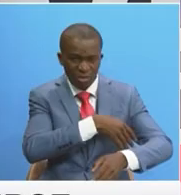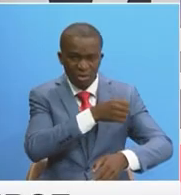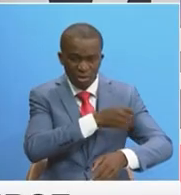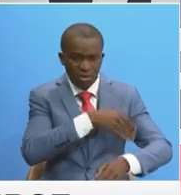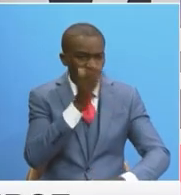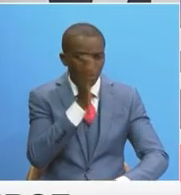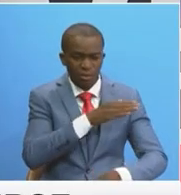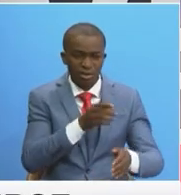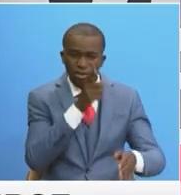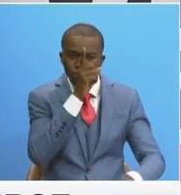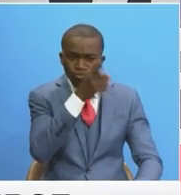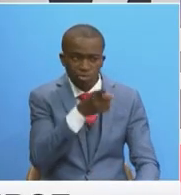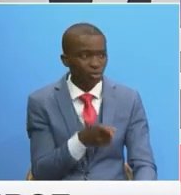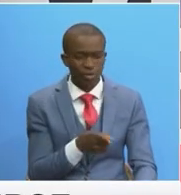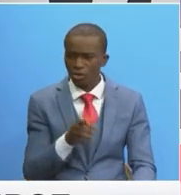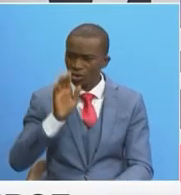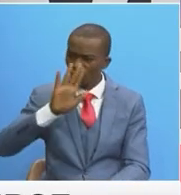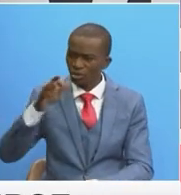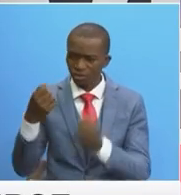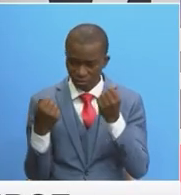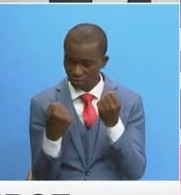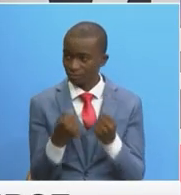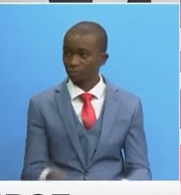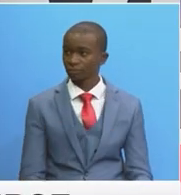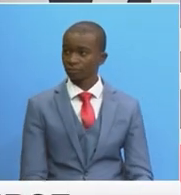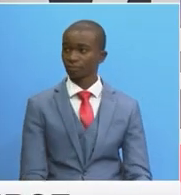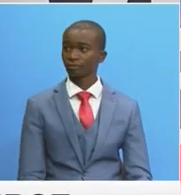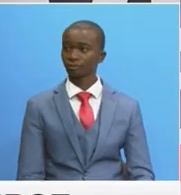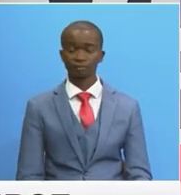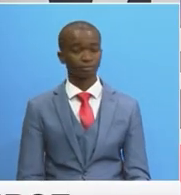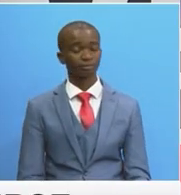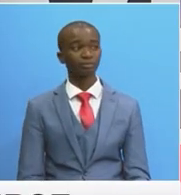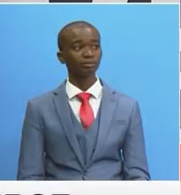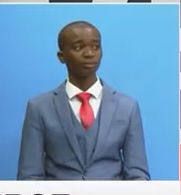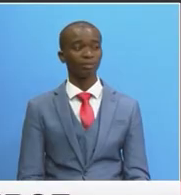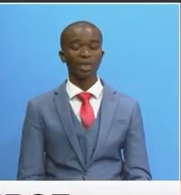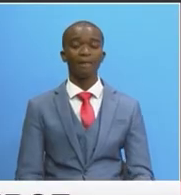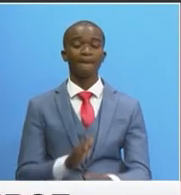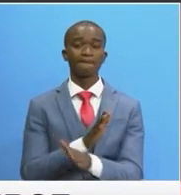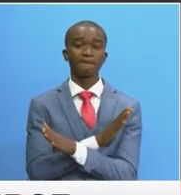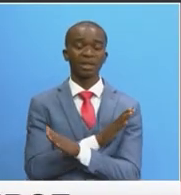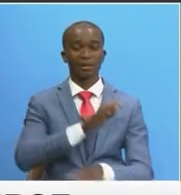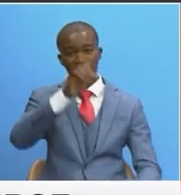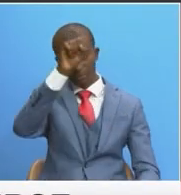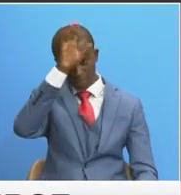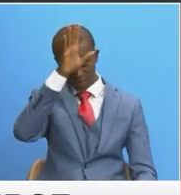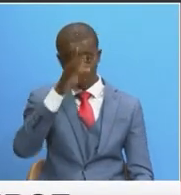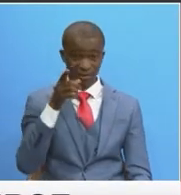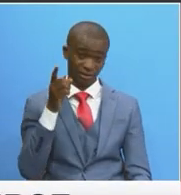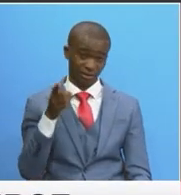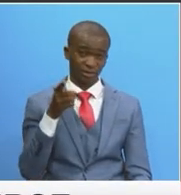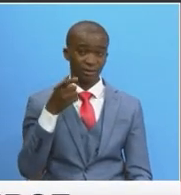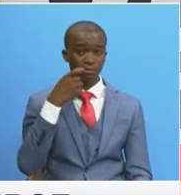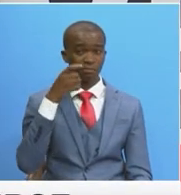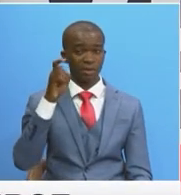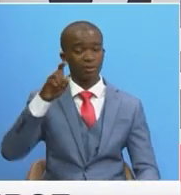presence, your support, you have planted a seed. This Zambian Mining and Investment INSACA must